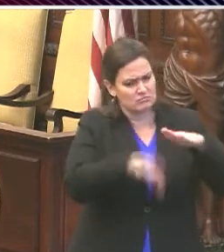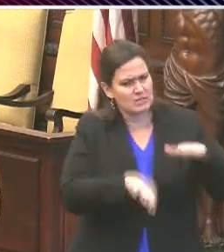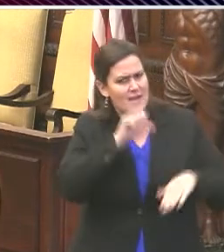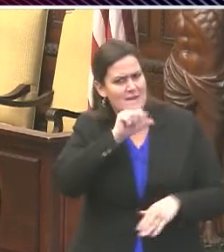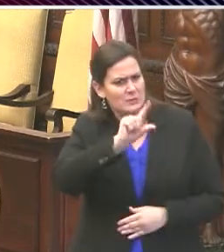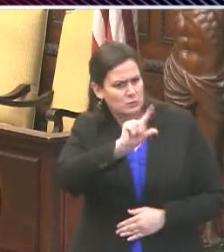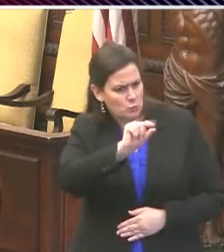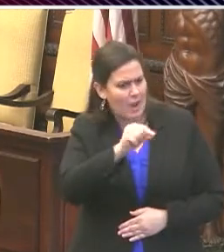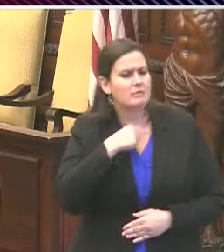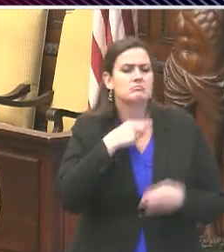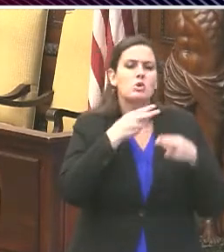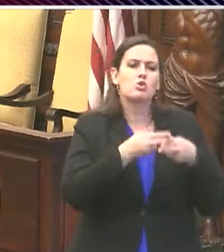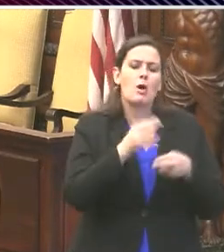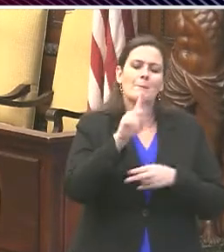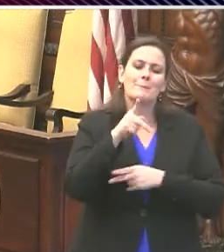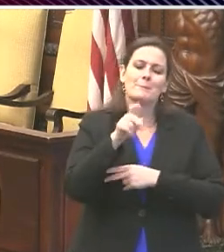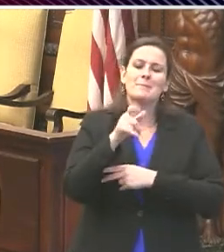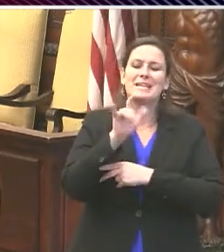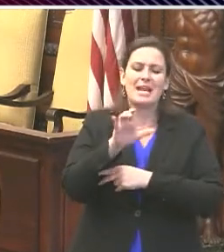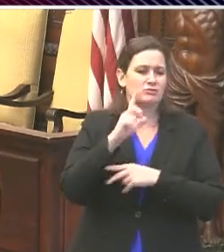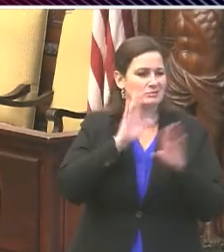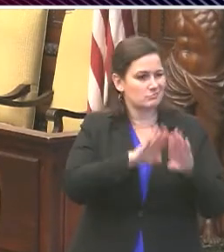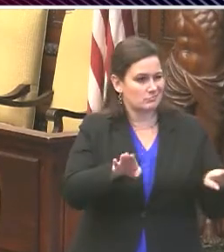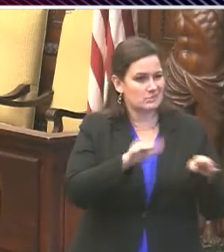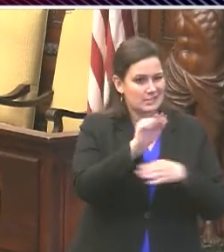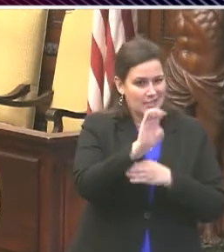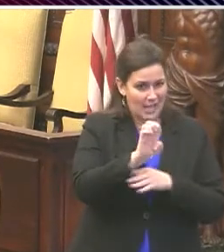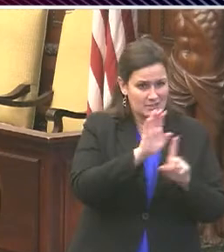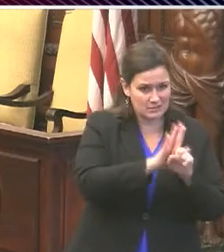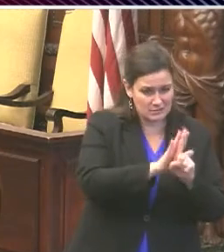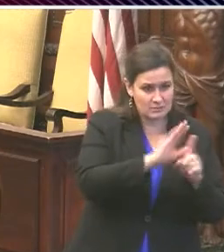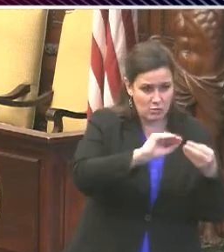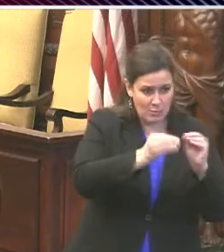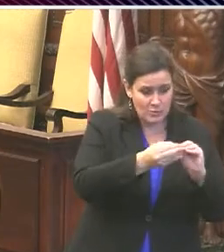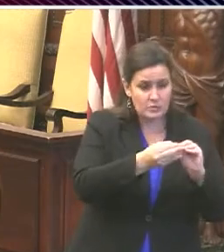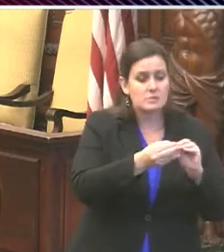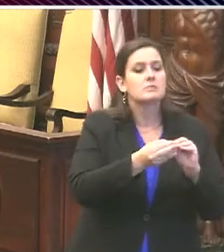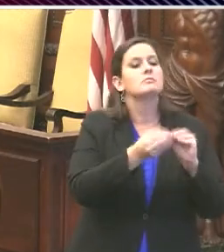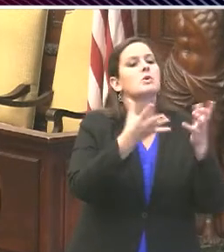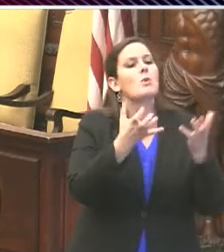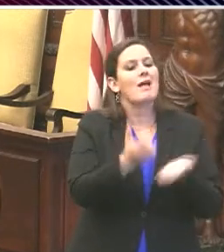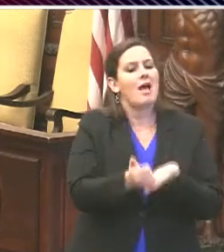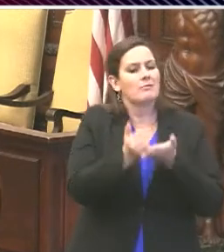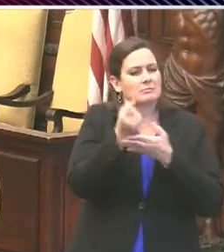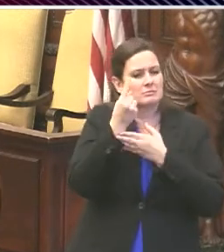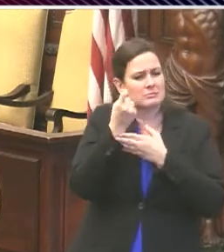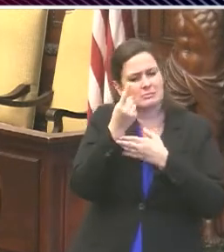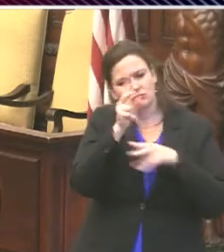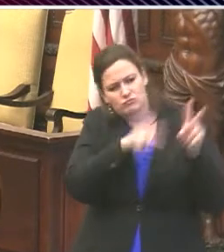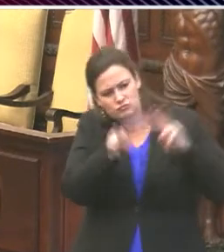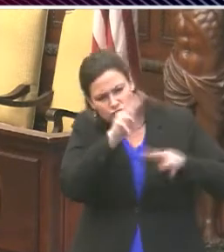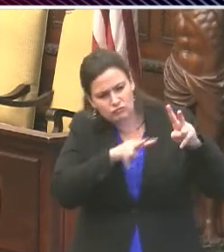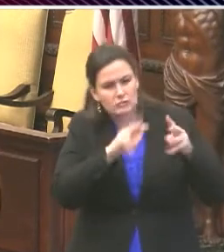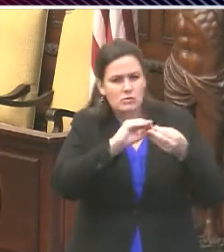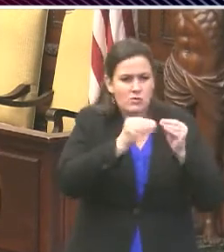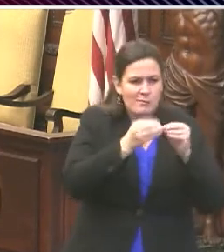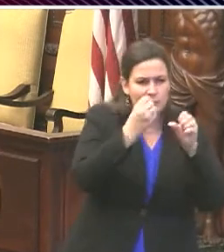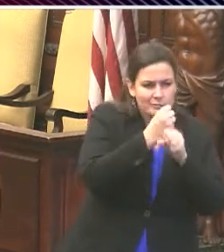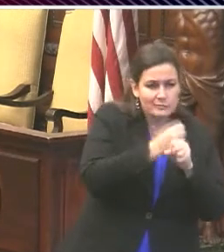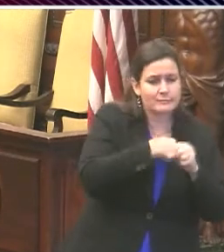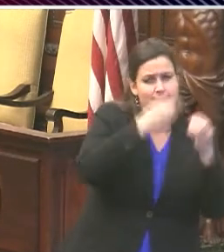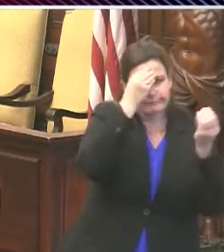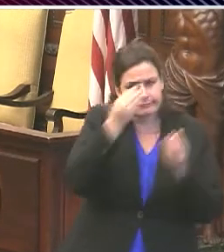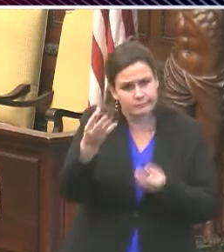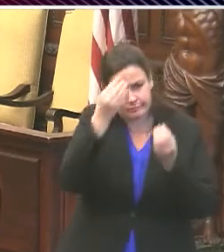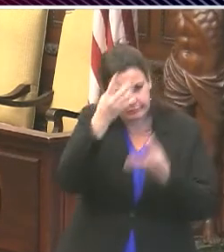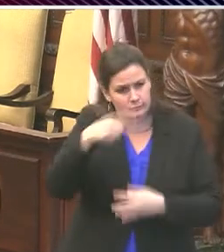are considered pediatric cases. But obviously, she wants to have some understanding for her audience and some recommendations, given